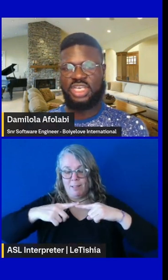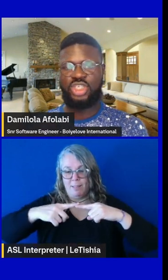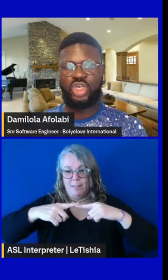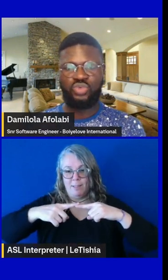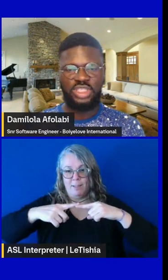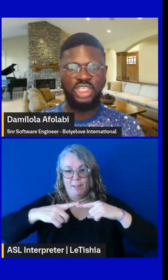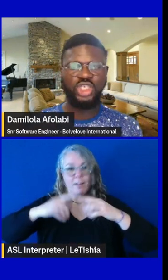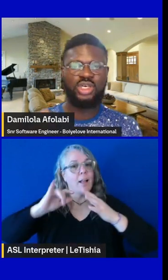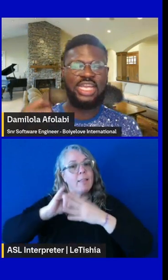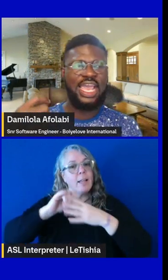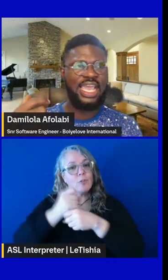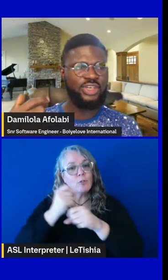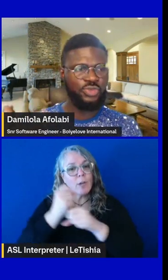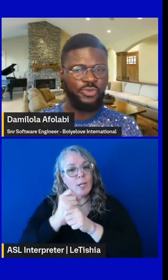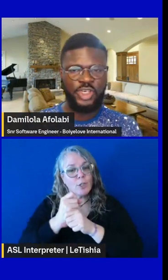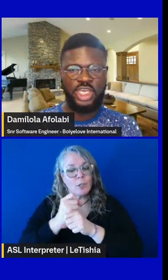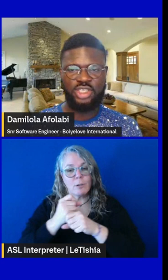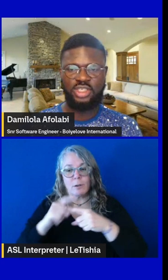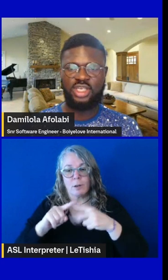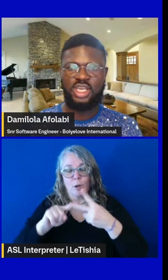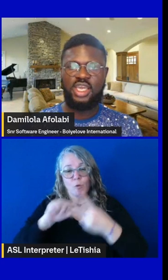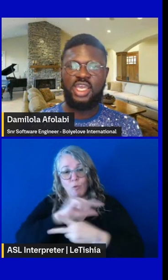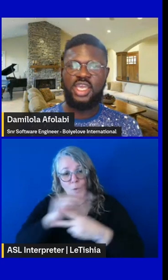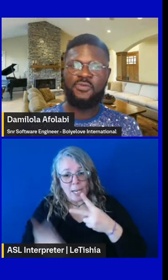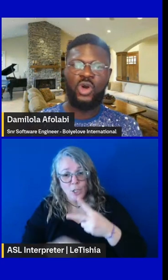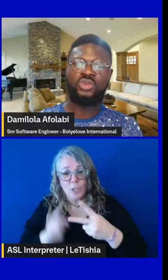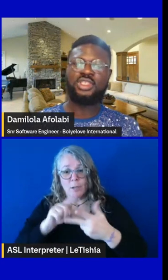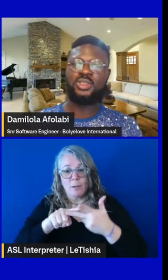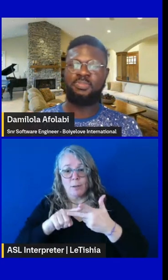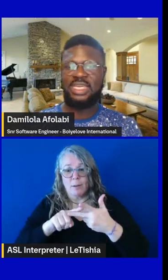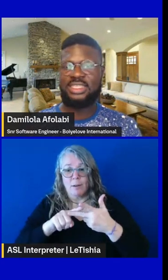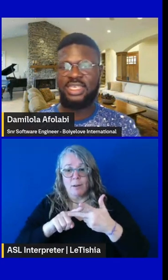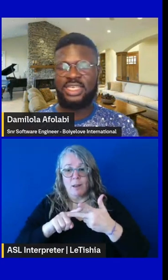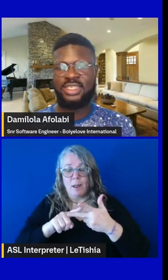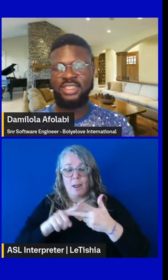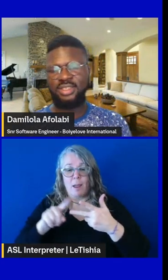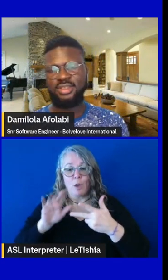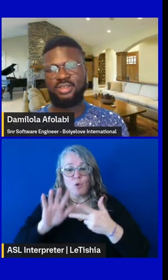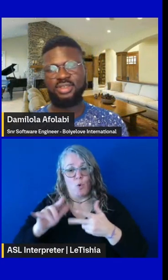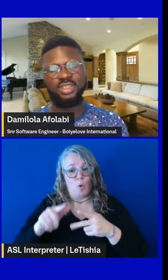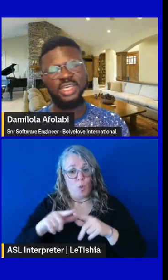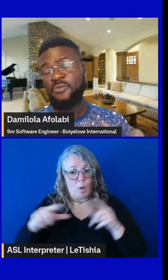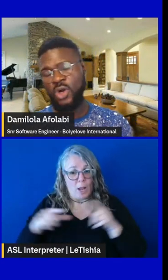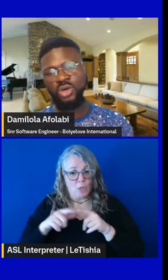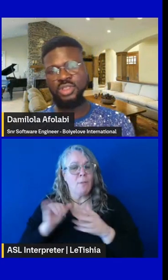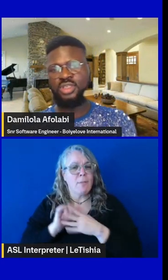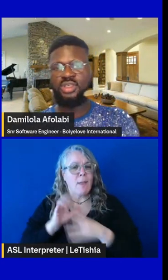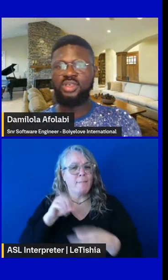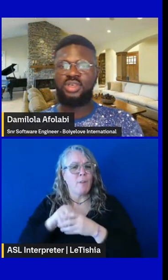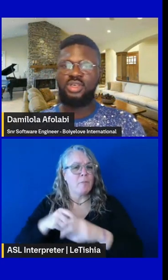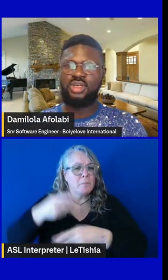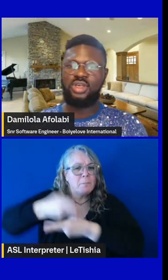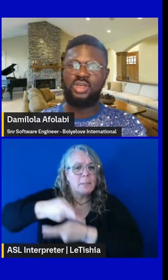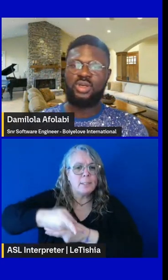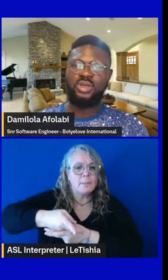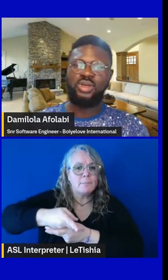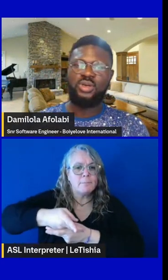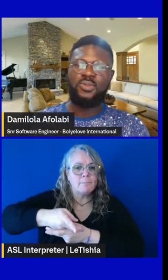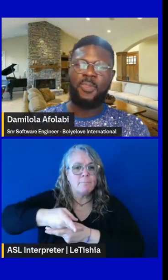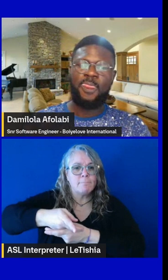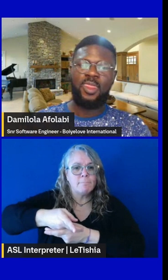That is creation, rotation, and revocation. In Vault maintenance, in Vault,